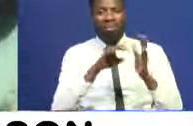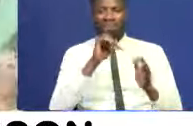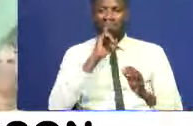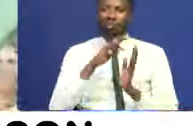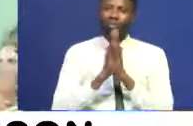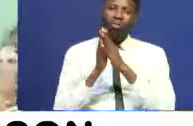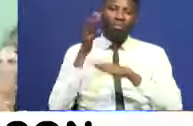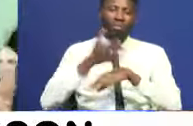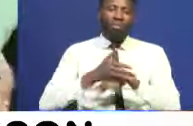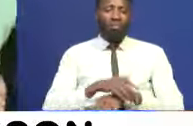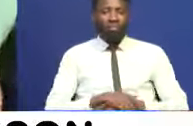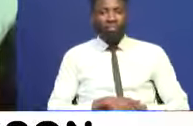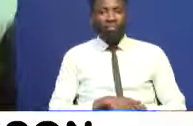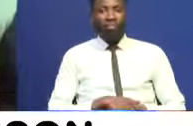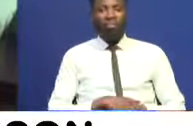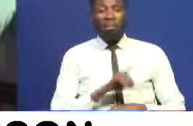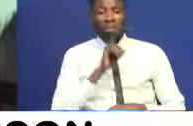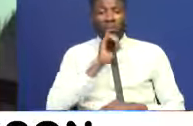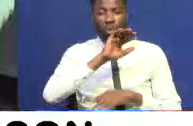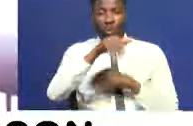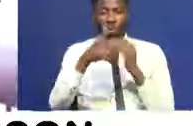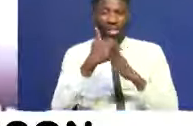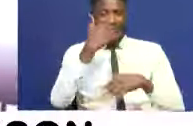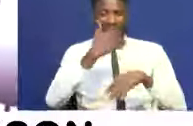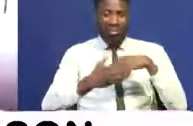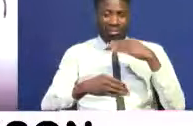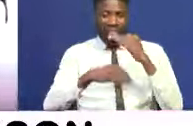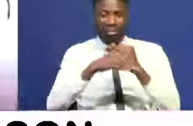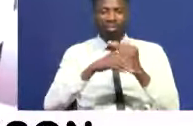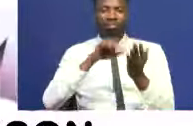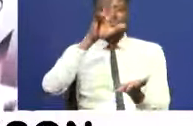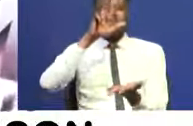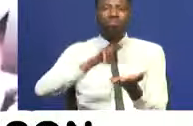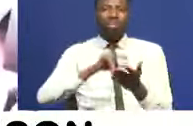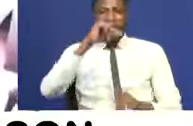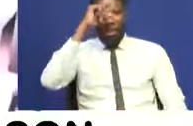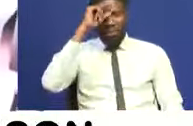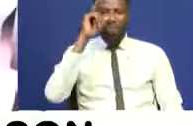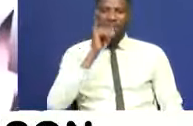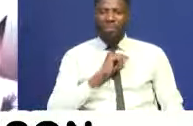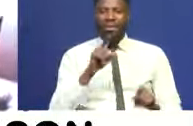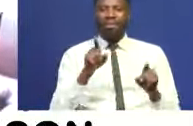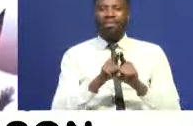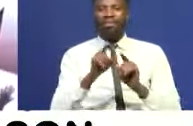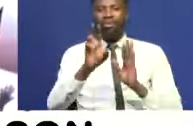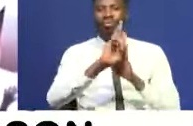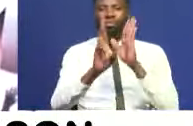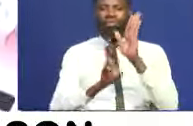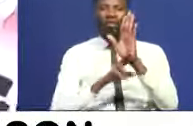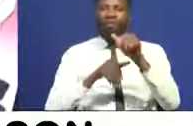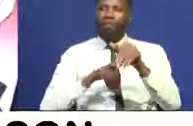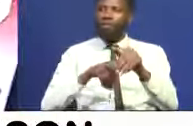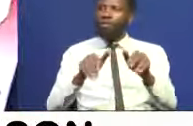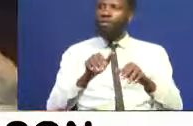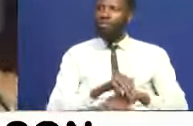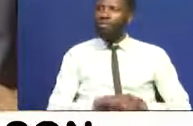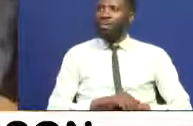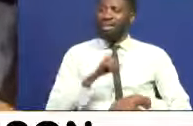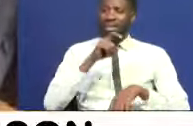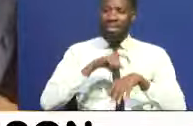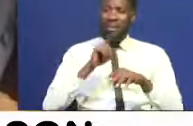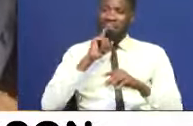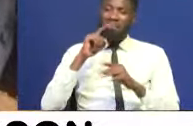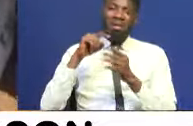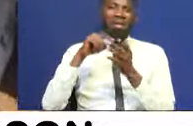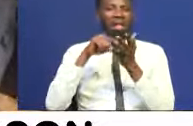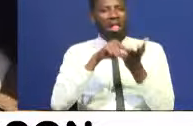all developments in the area are authorized and follow the construction guidelines to the letter. While citing harassment,